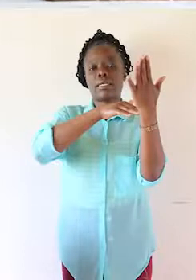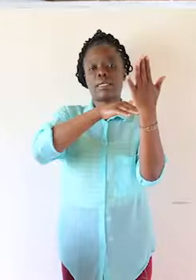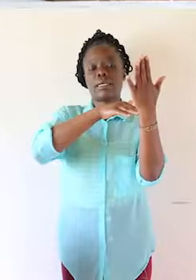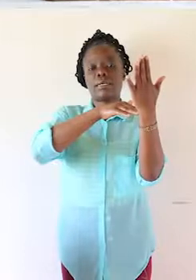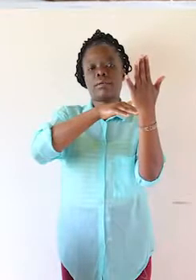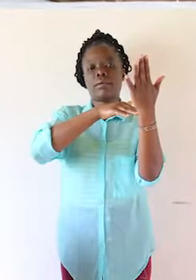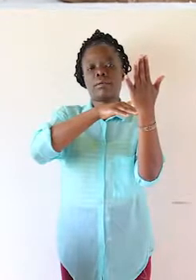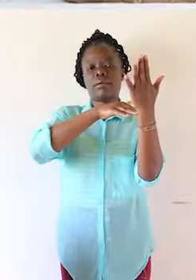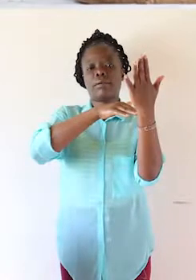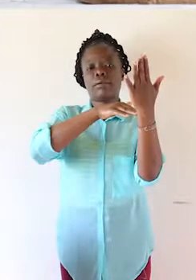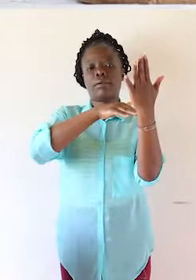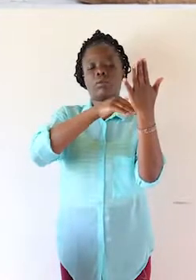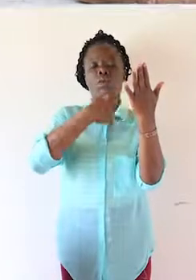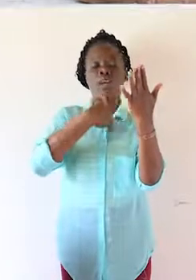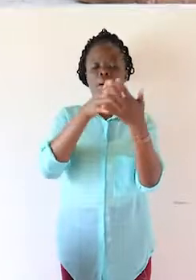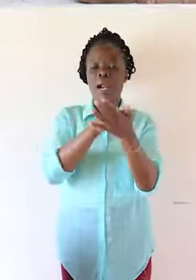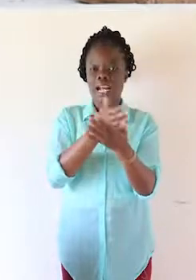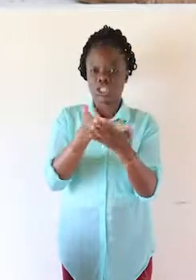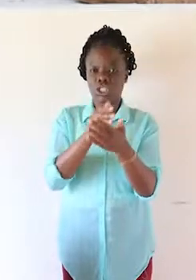We shall use for painting.